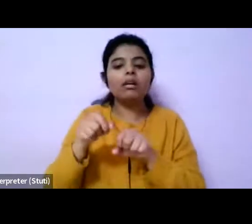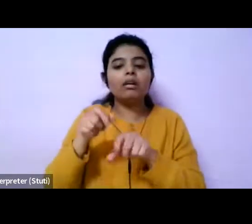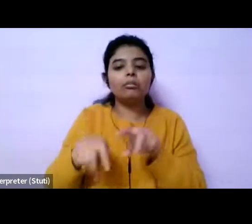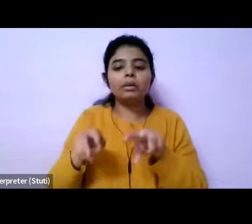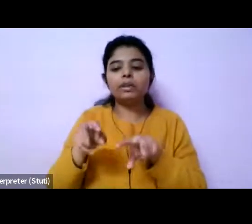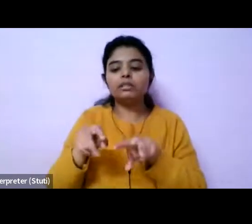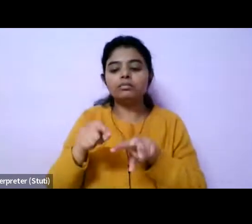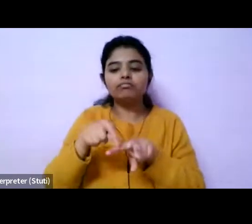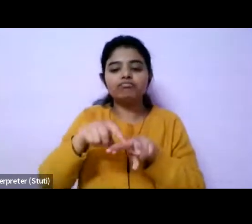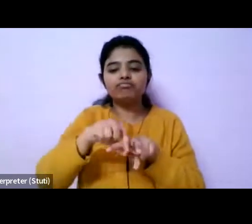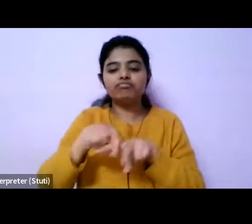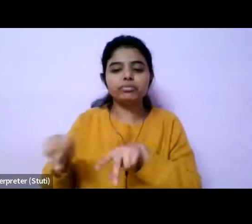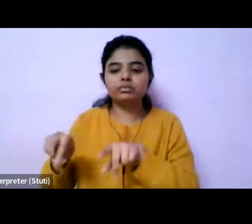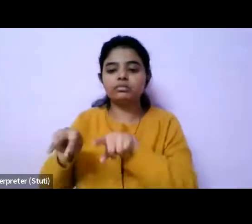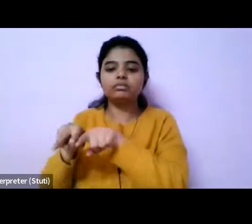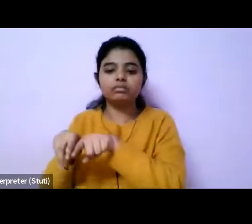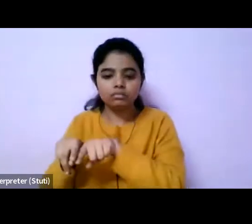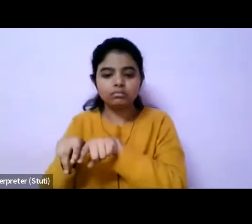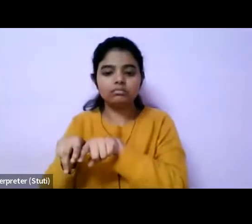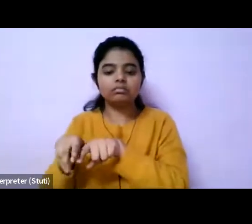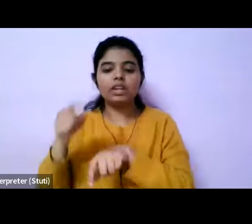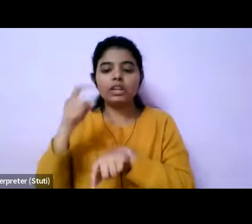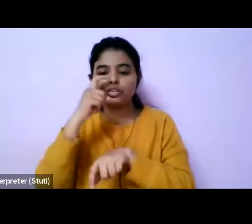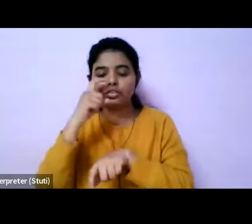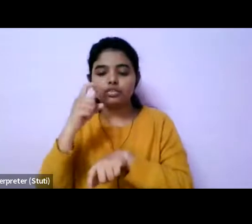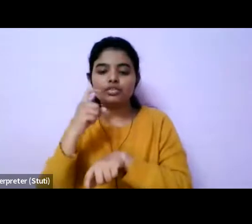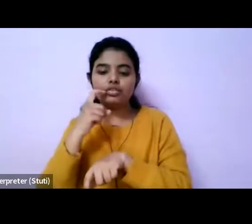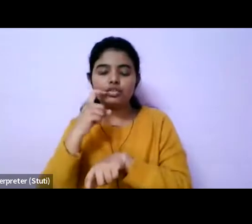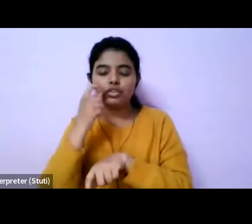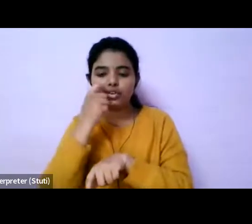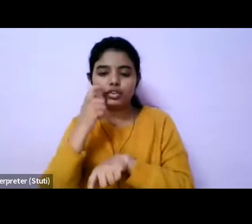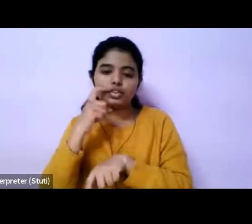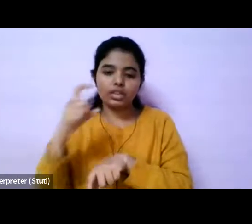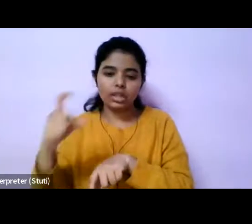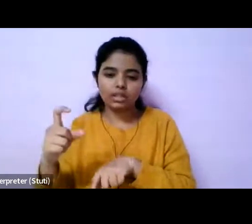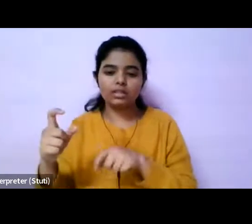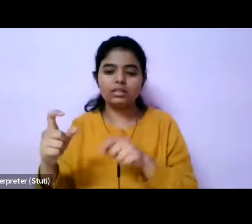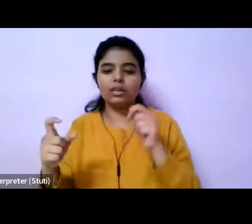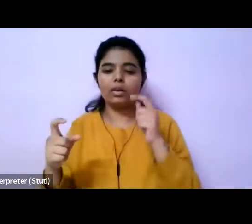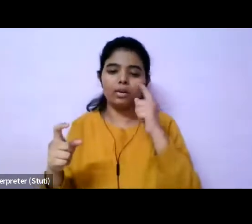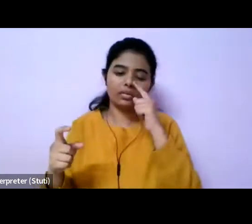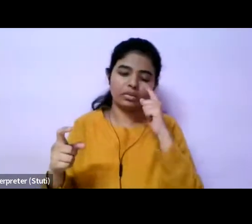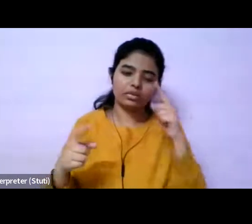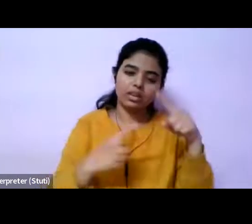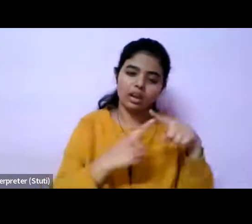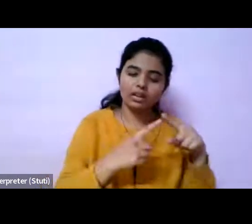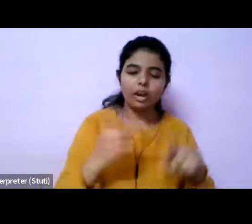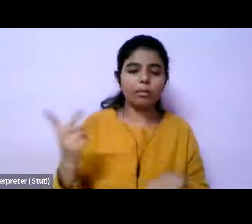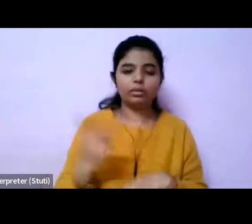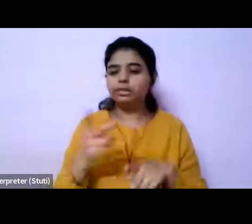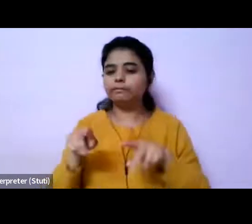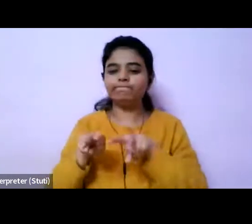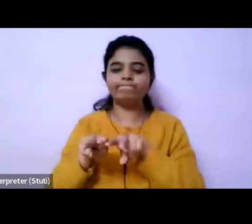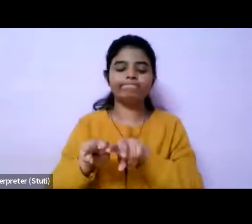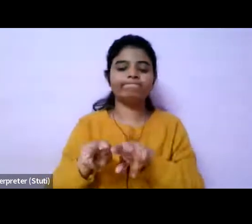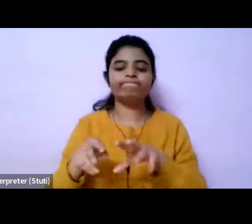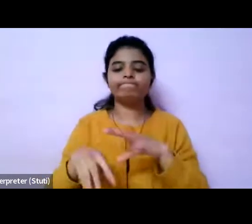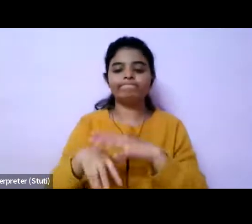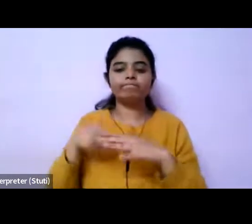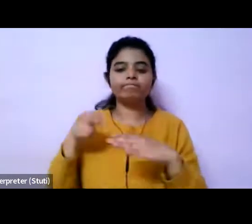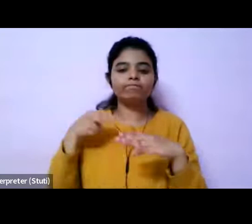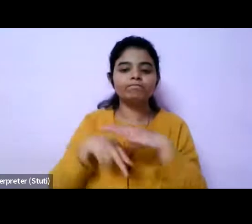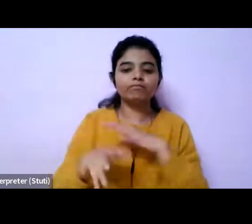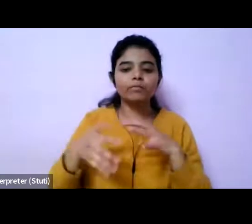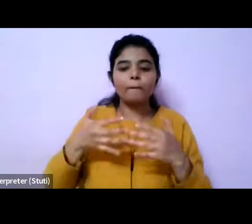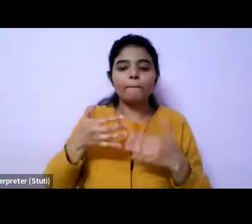Chandan when they were infants. And that, of course, results to the loss of the leg for both